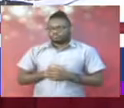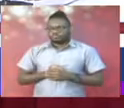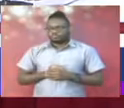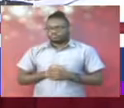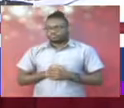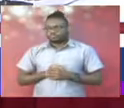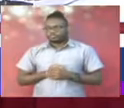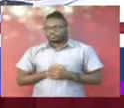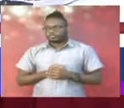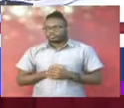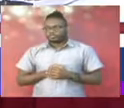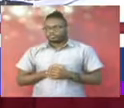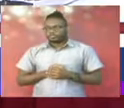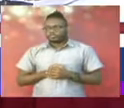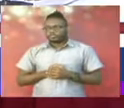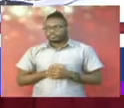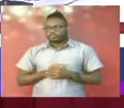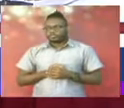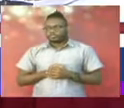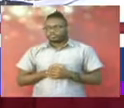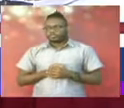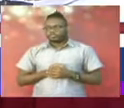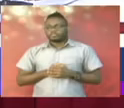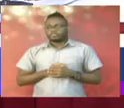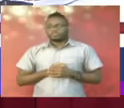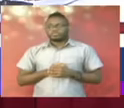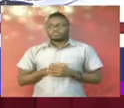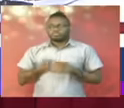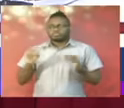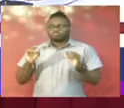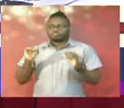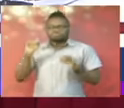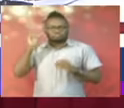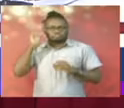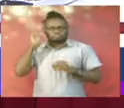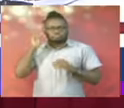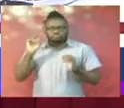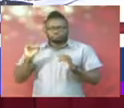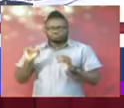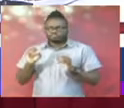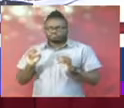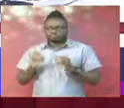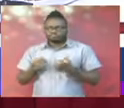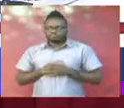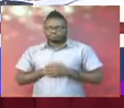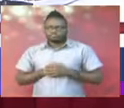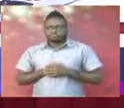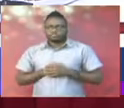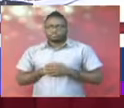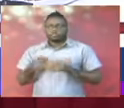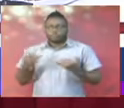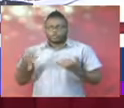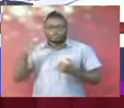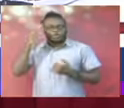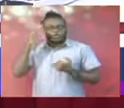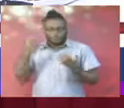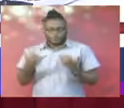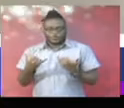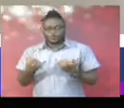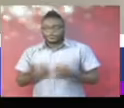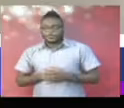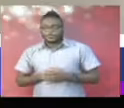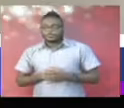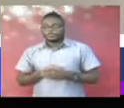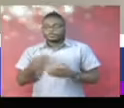All right. Good morning. We are not hearing you at the moment. Are you hearing me now? Yes, we are. Good morning. Hi, good